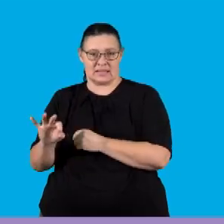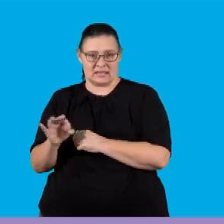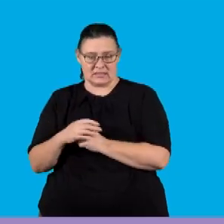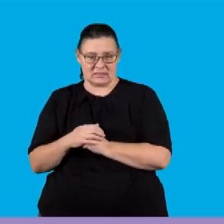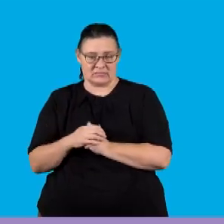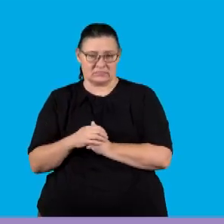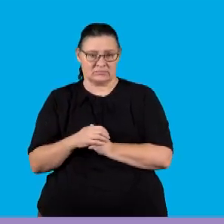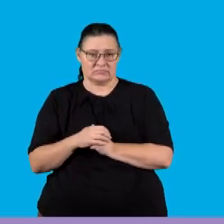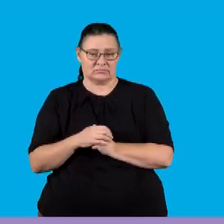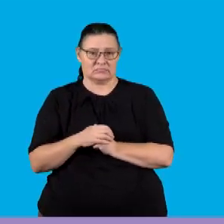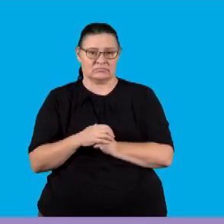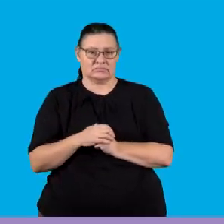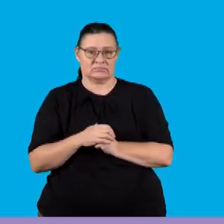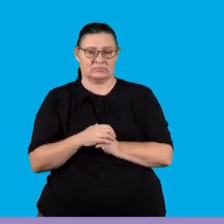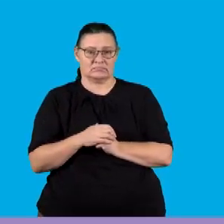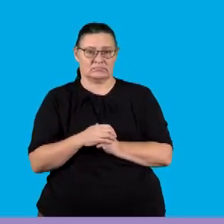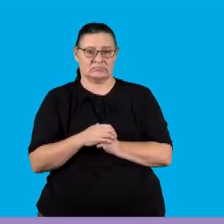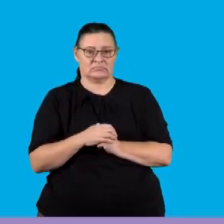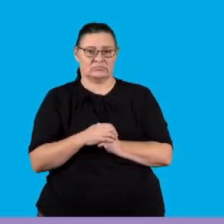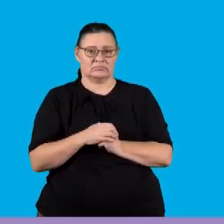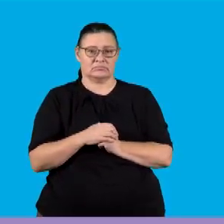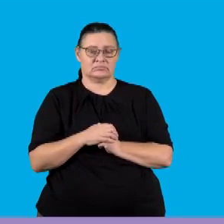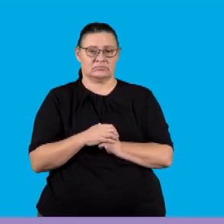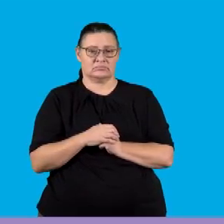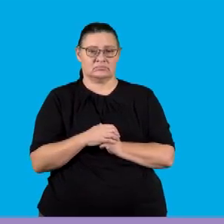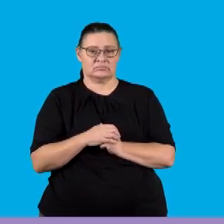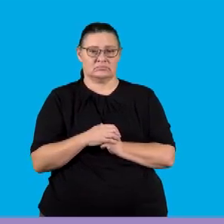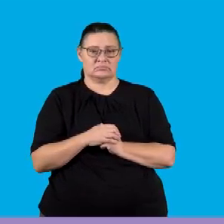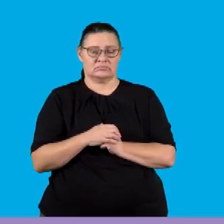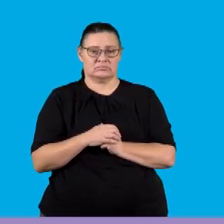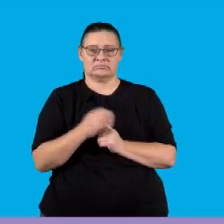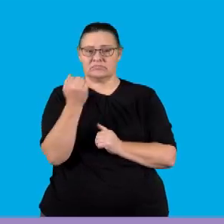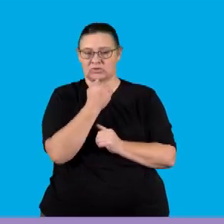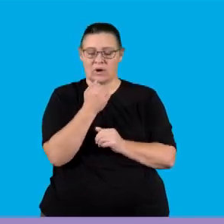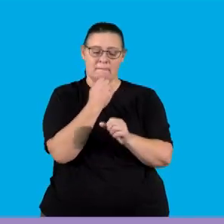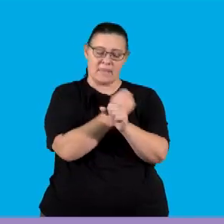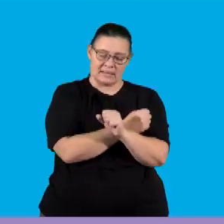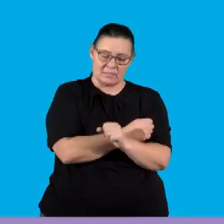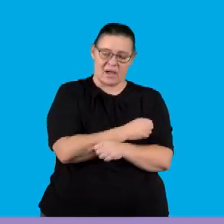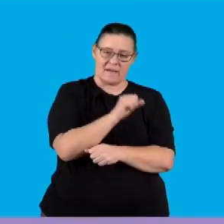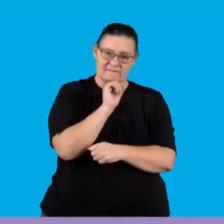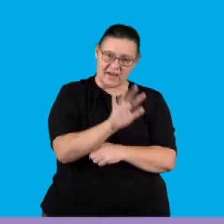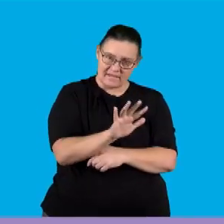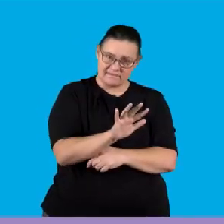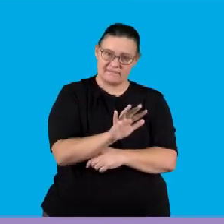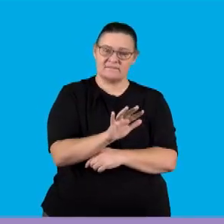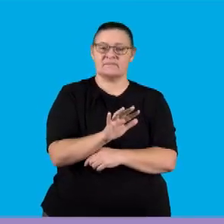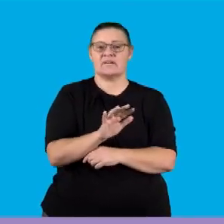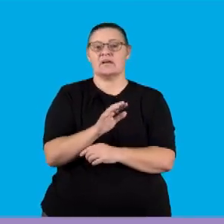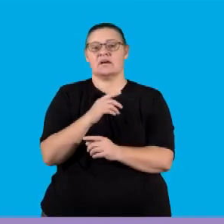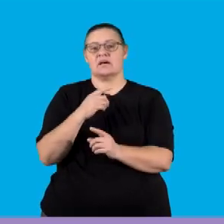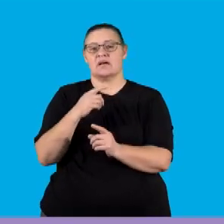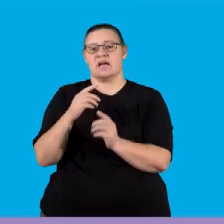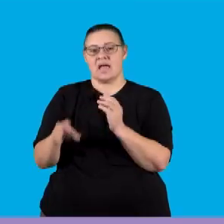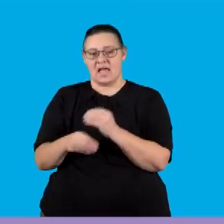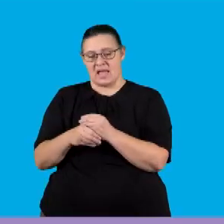and then we are going to add a 3. Sorry, we are multiplying the input value